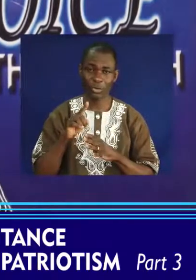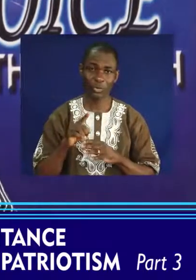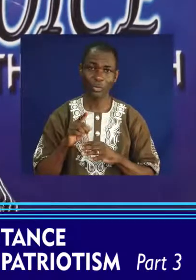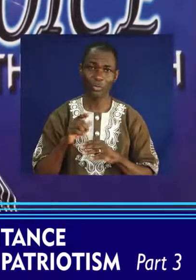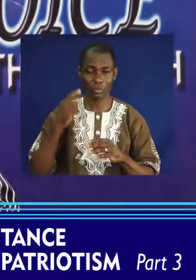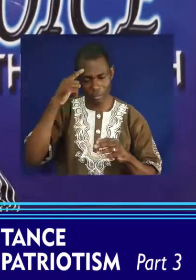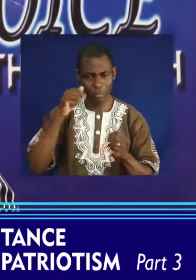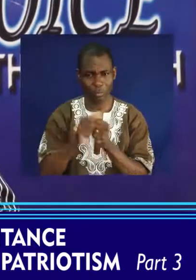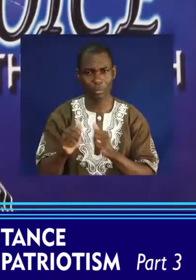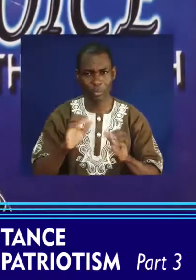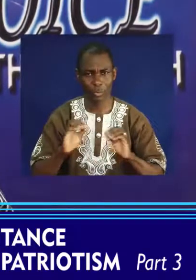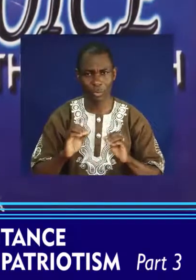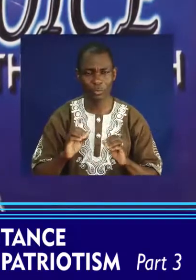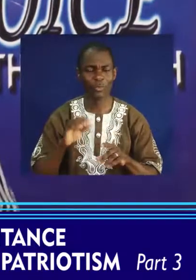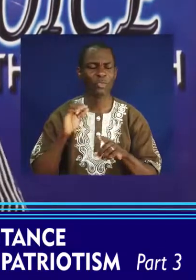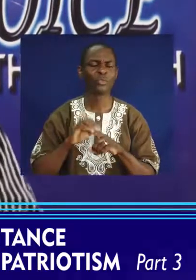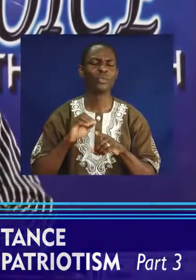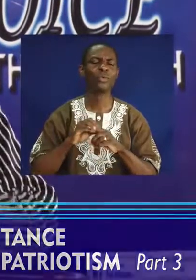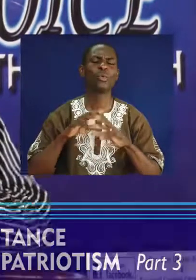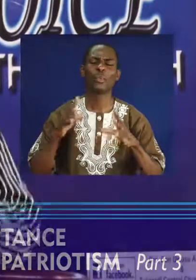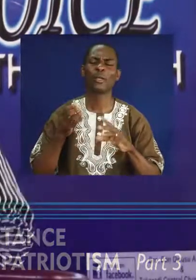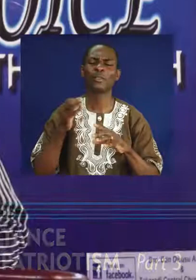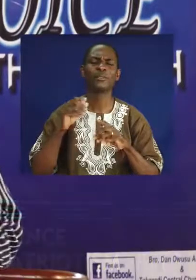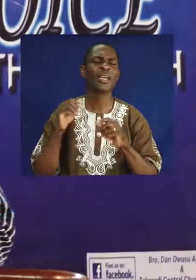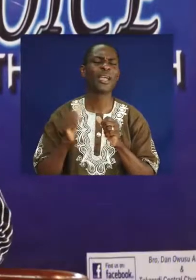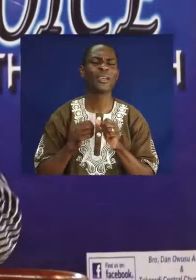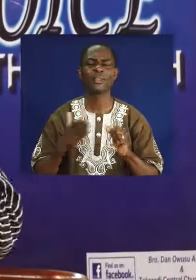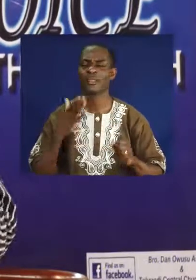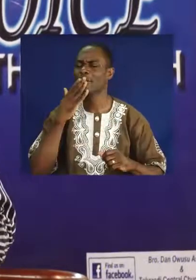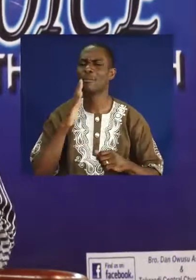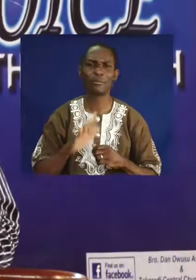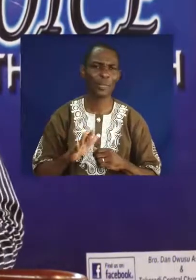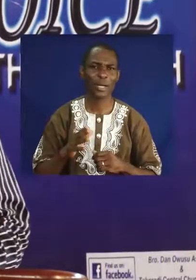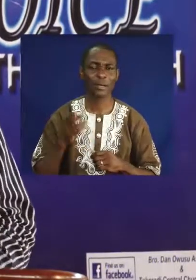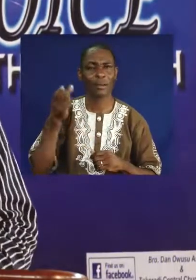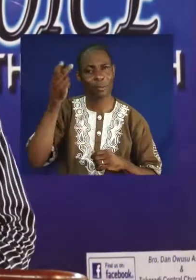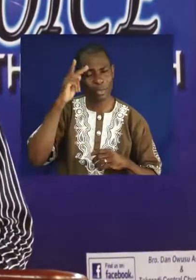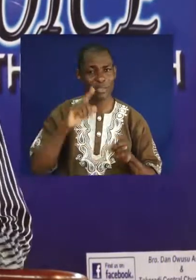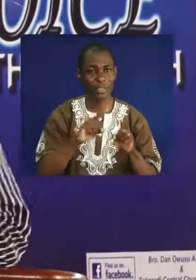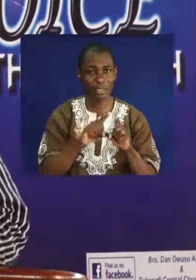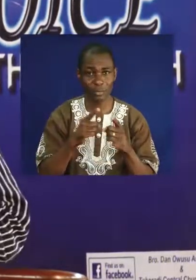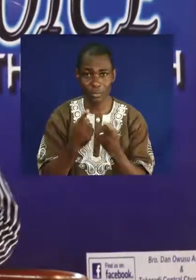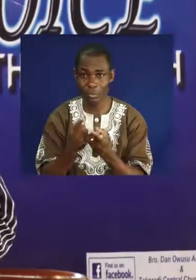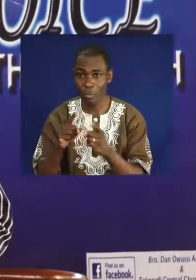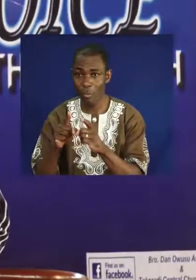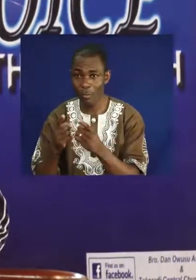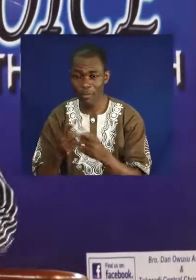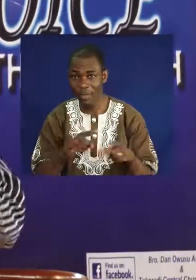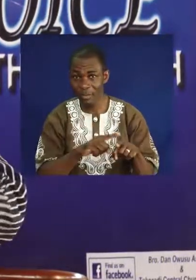ama no amro so. After all, abrofo se too much of everything is bad. Political parties na wo ho